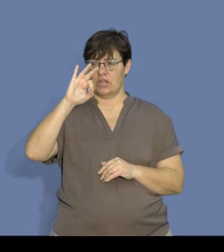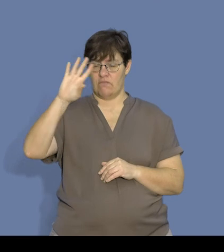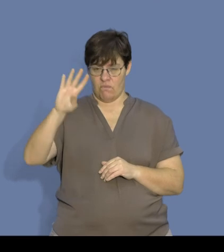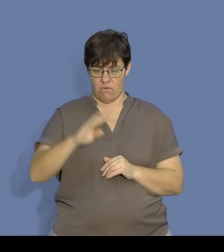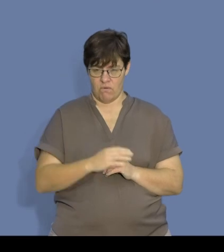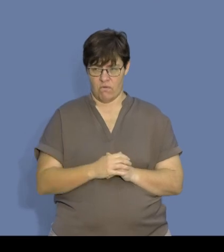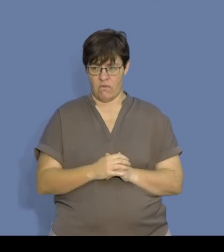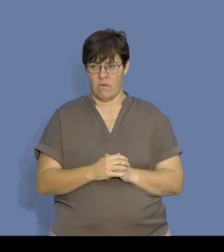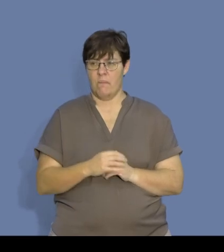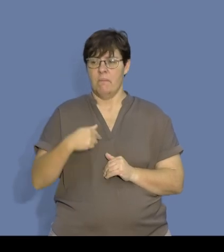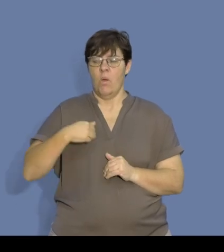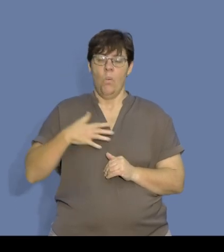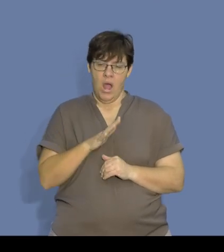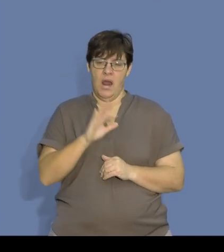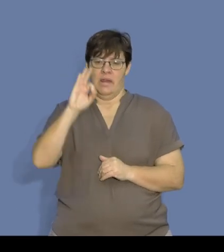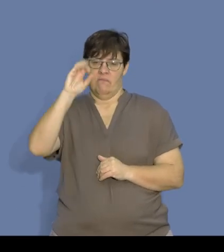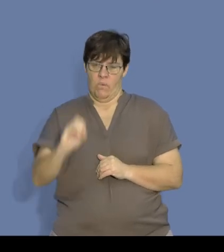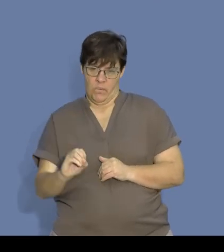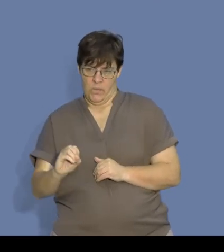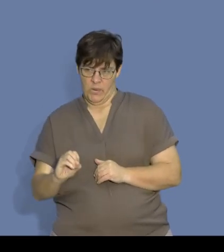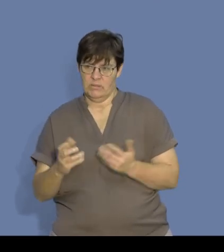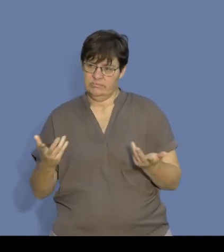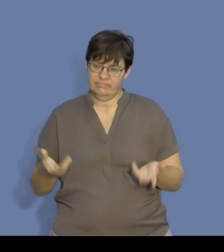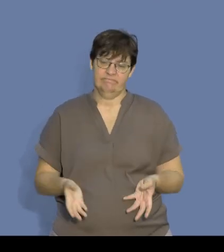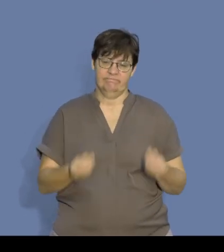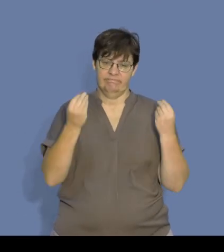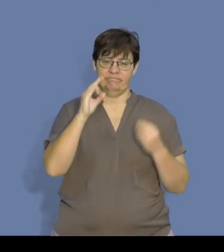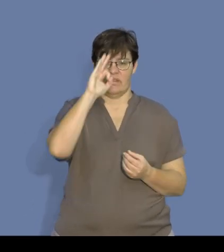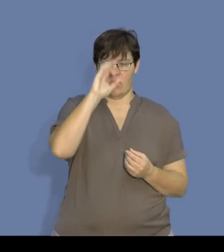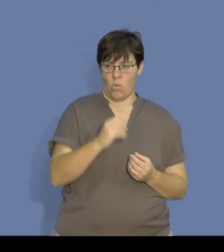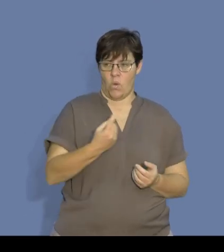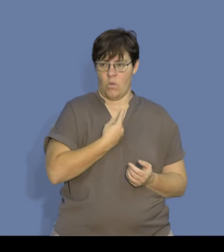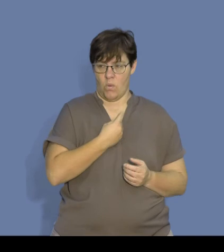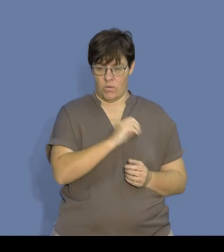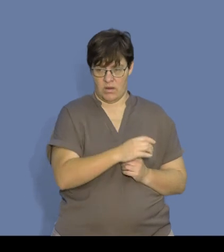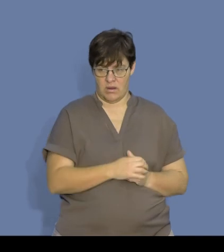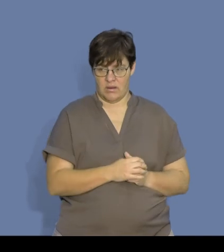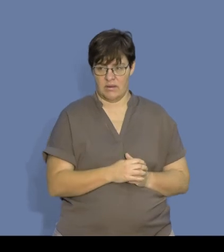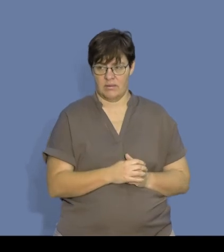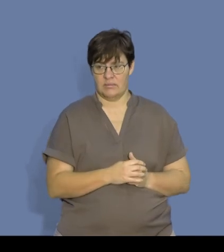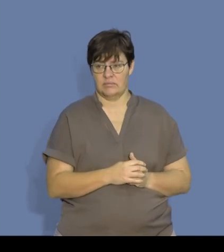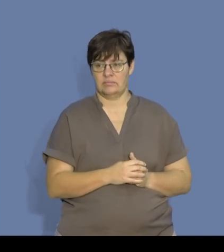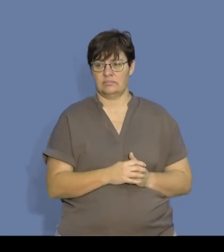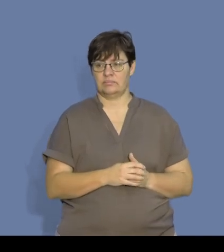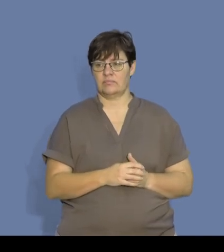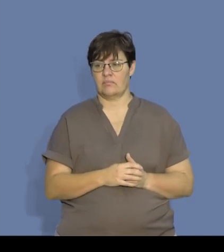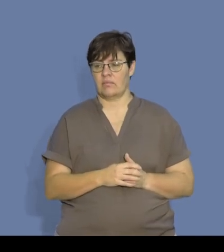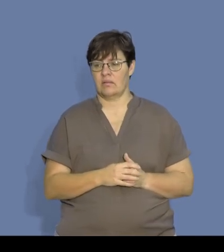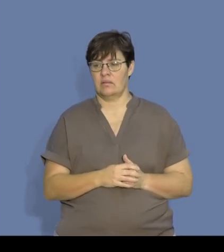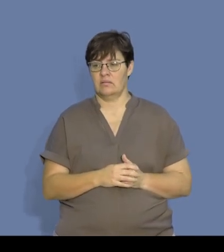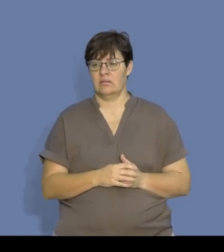And I want the frequency. So to get FO on its own, I'm going to take the work